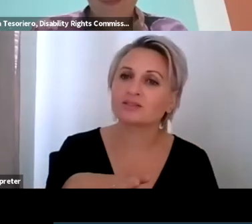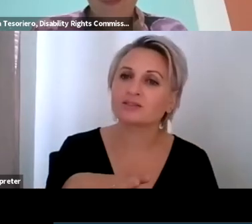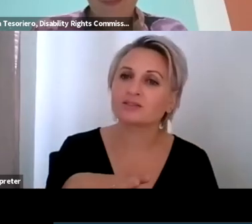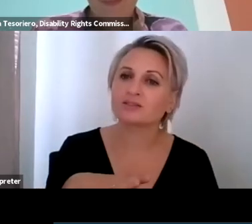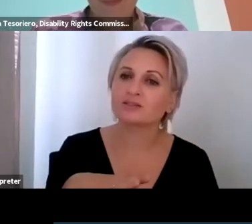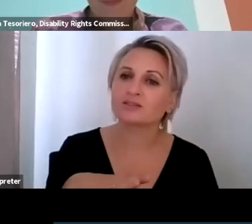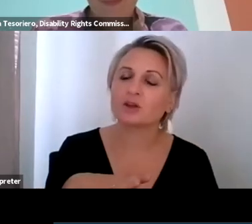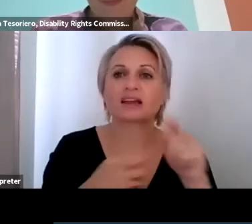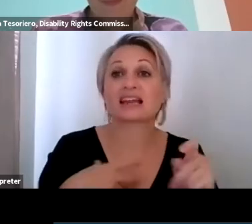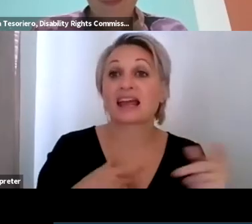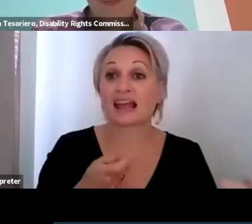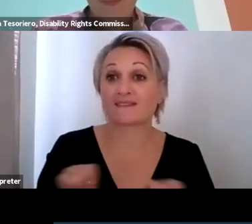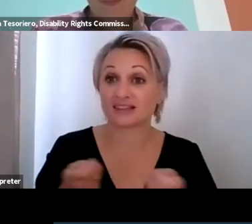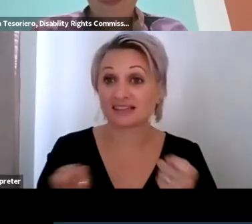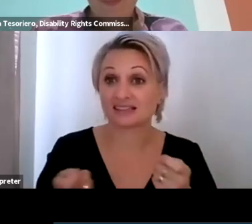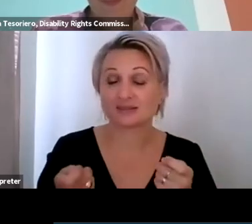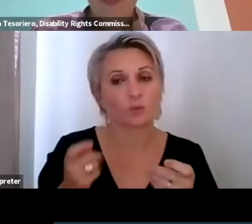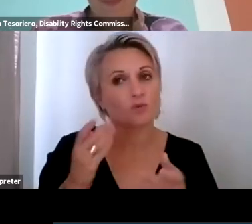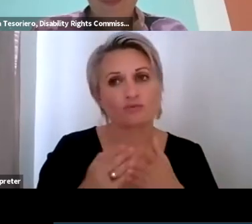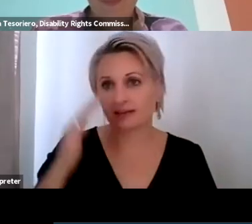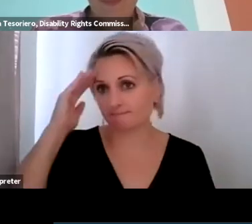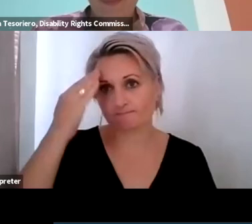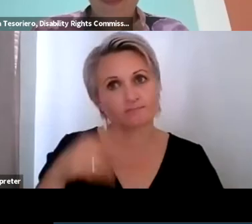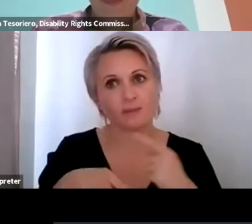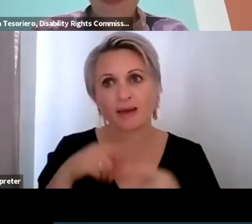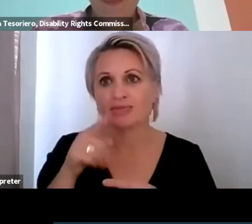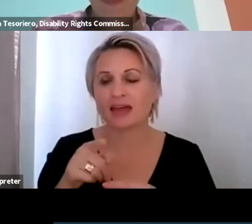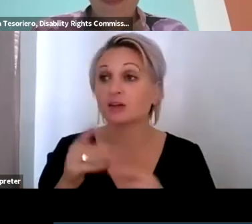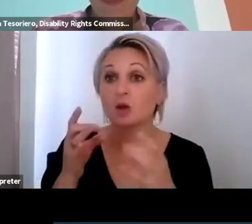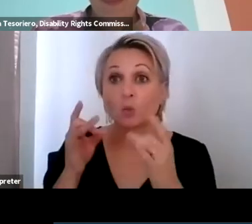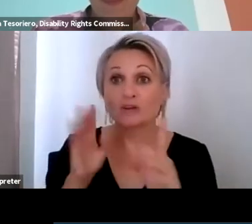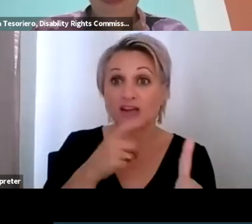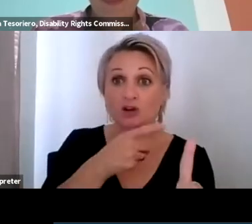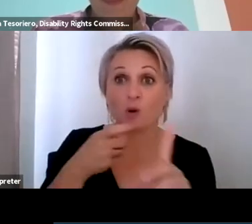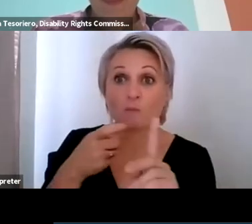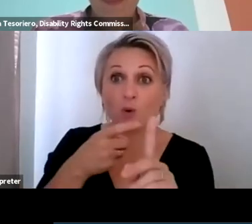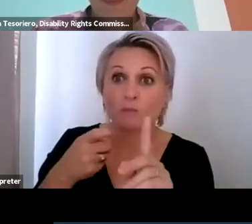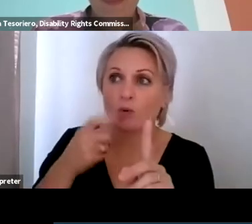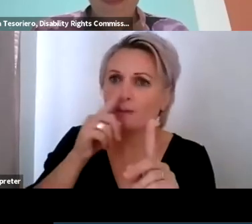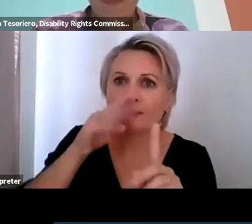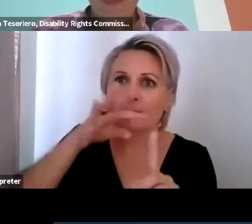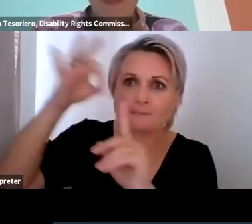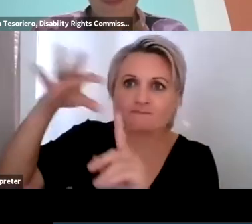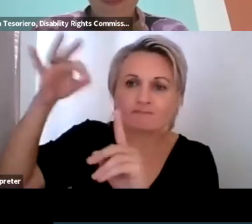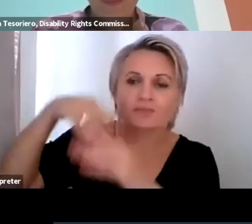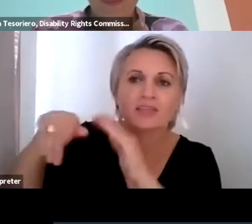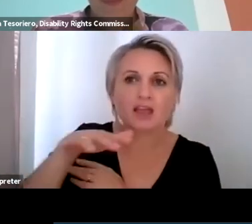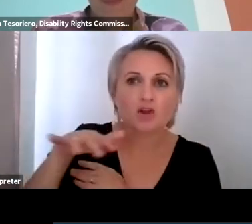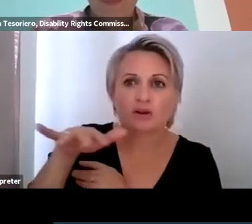really strong progress in that, what we started to see was diversity start to appear in terms of